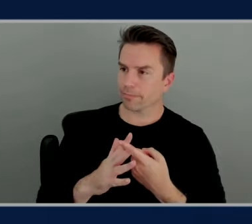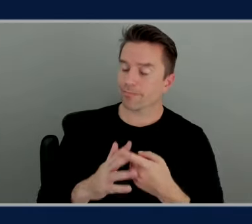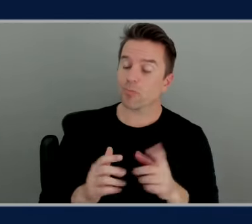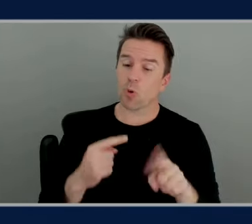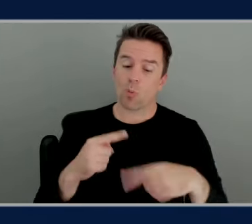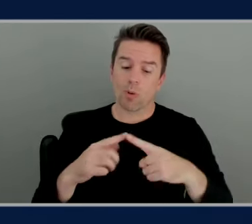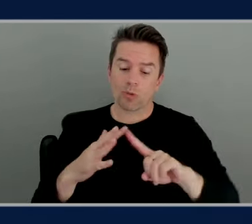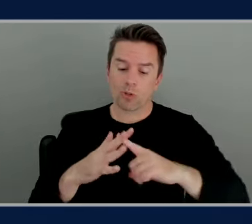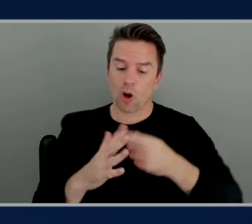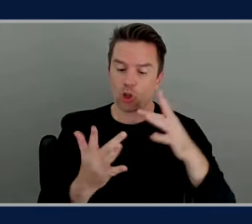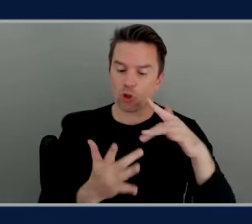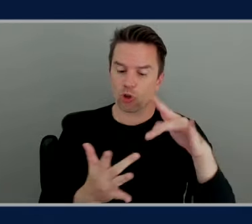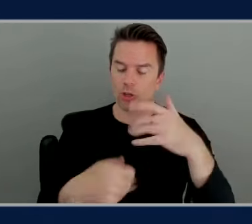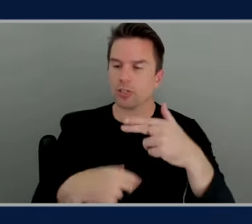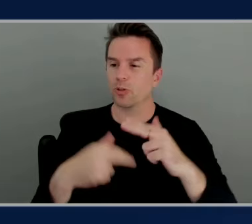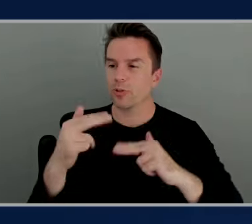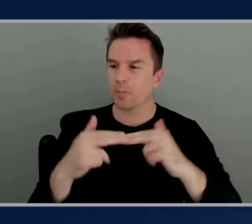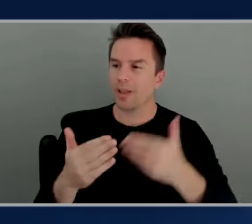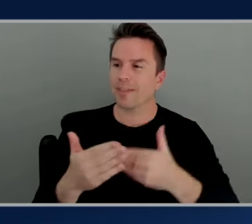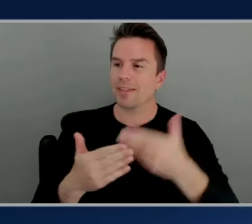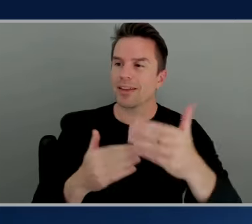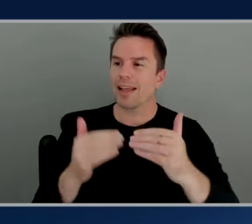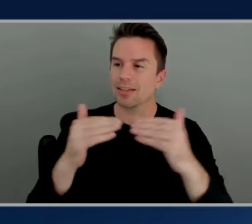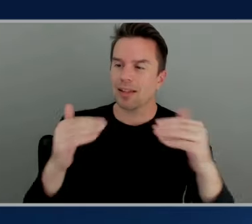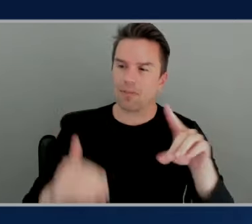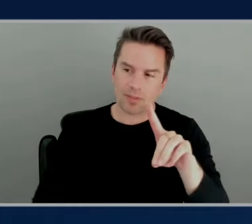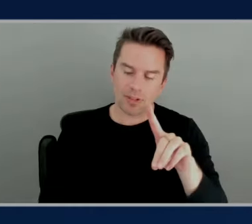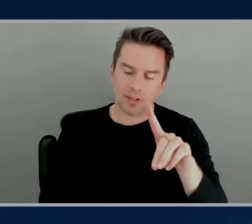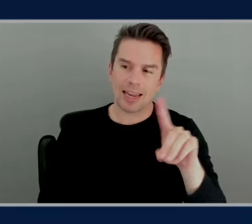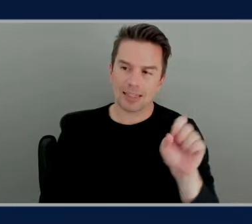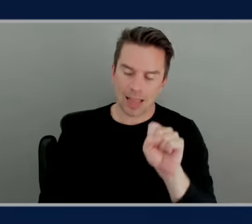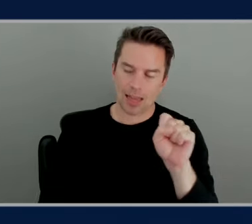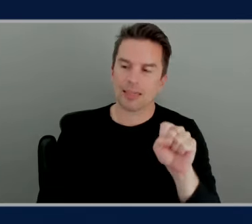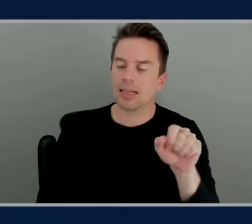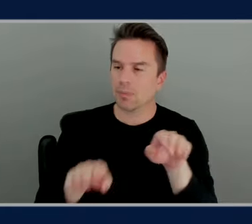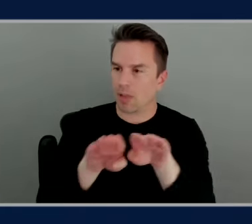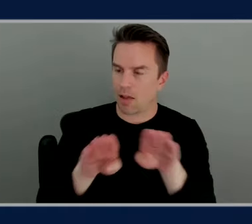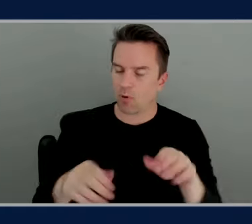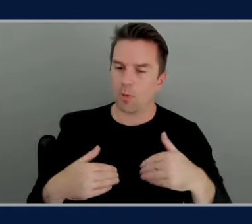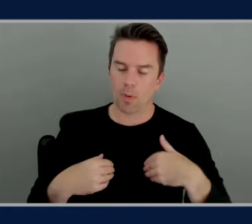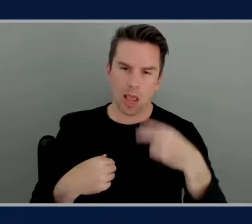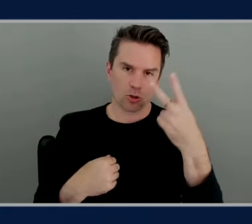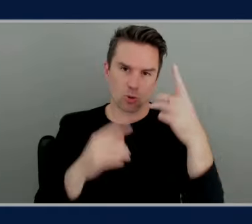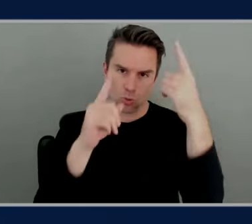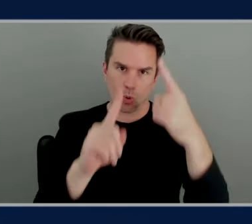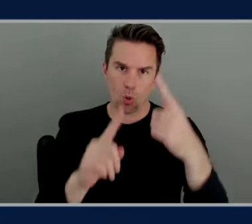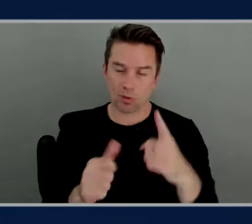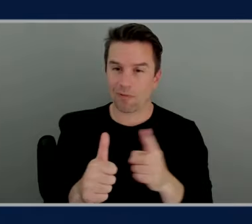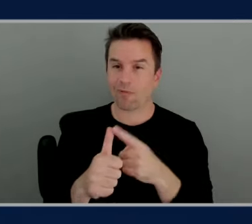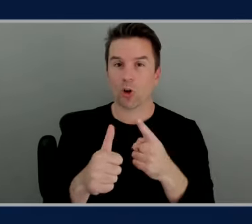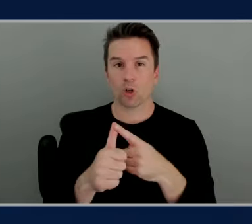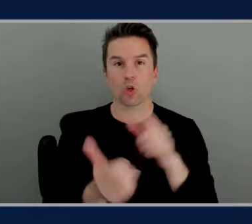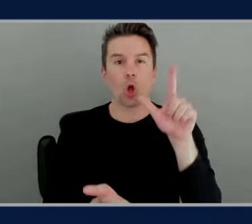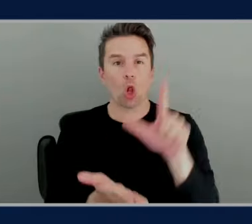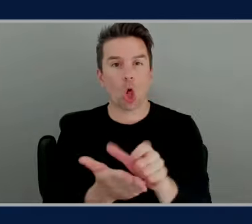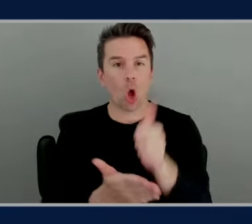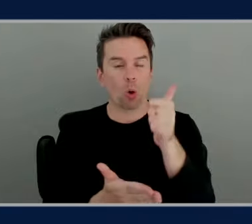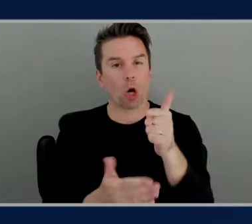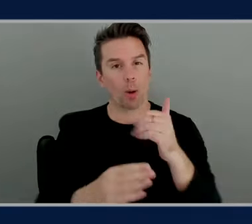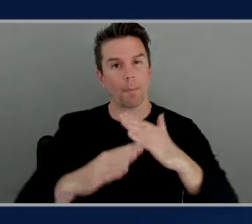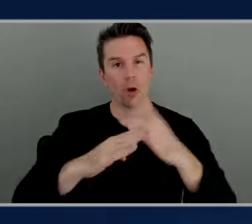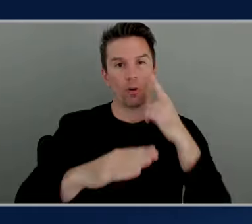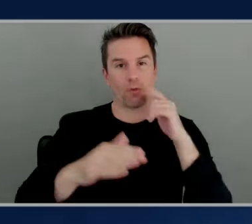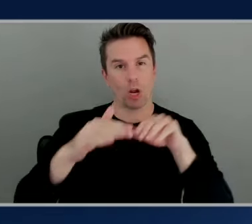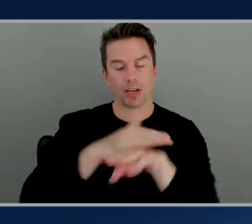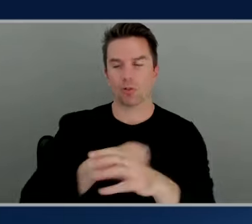platform, we had two high-level objectives in mind. Okay. One was lowering the barrier of entry, making it a lot easier for scientists